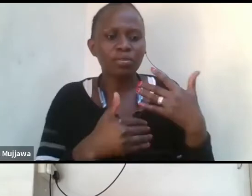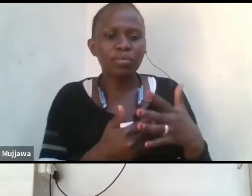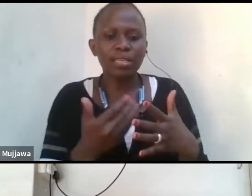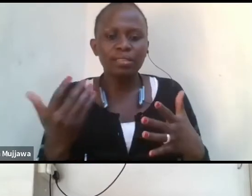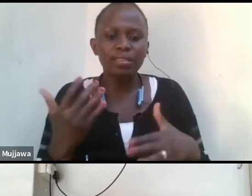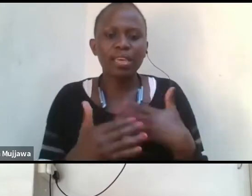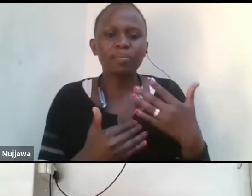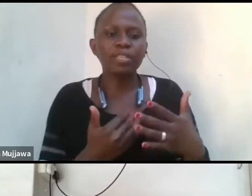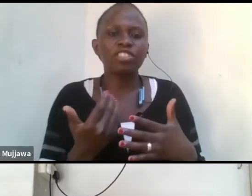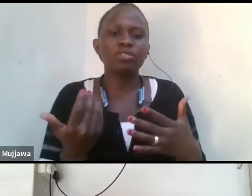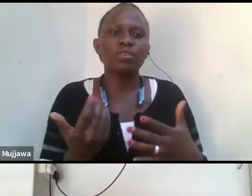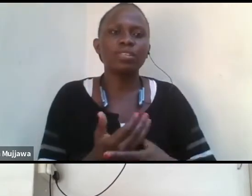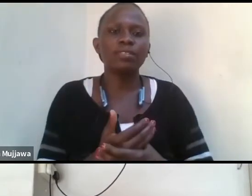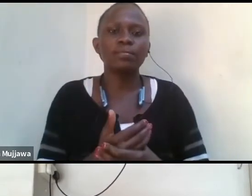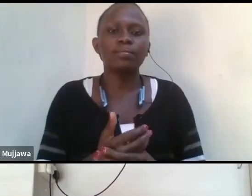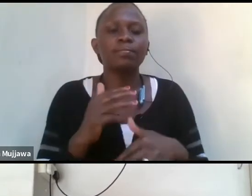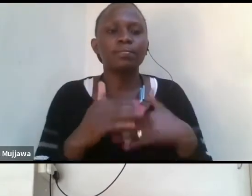your